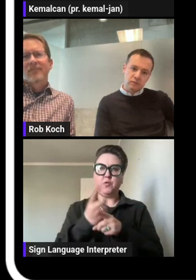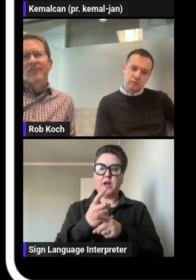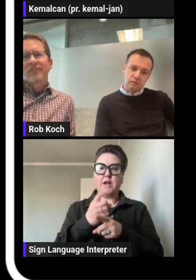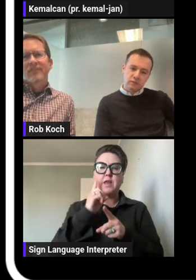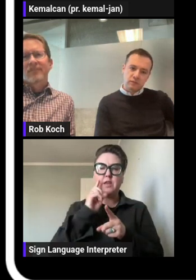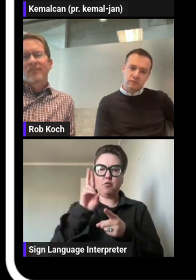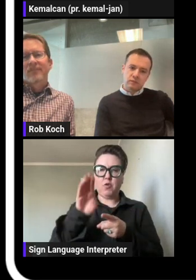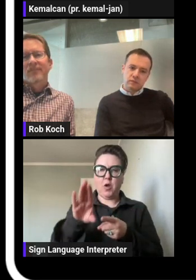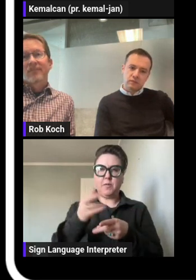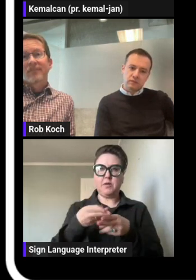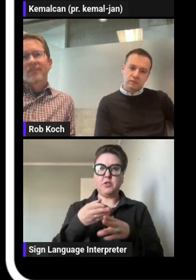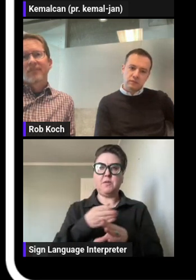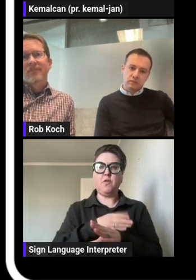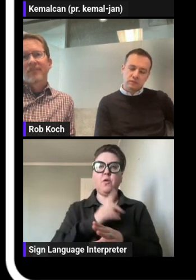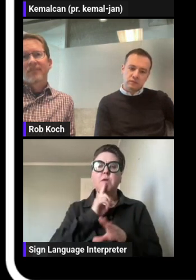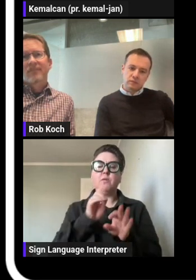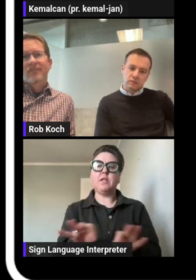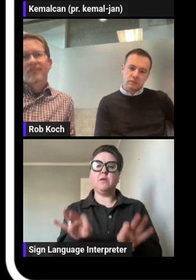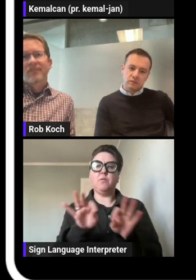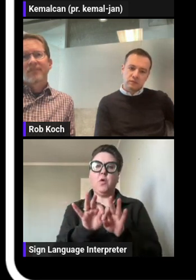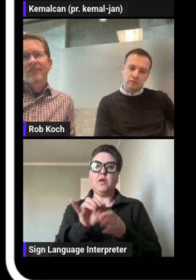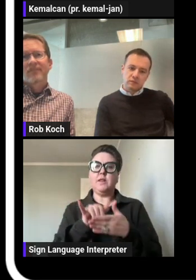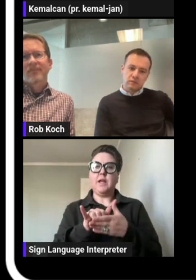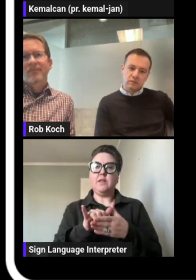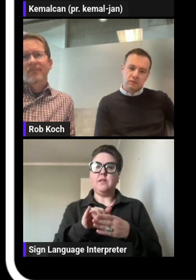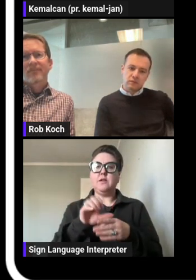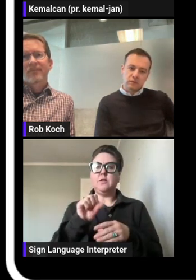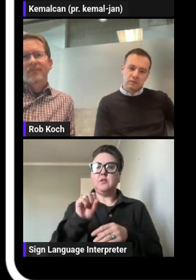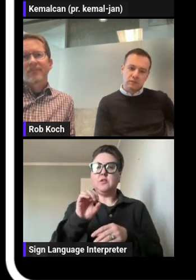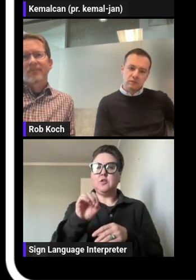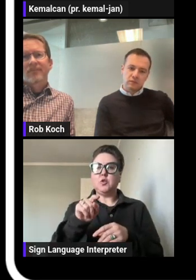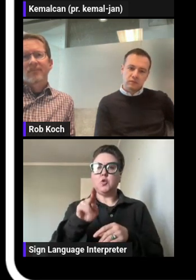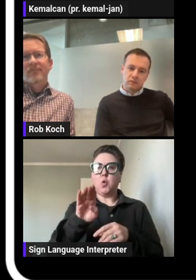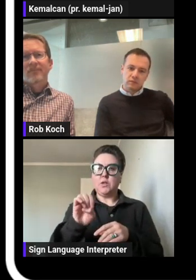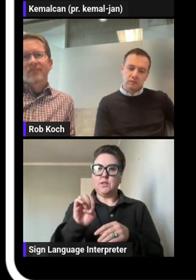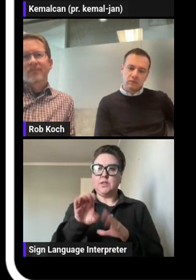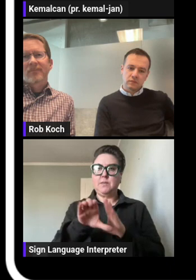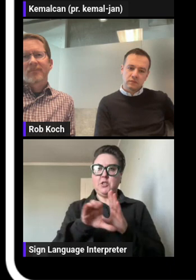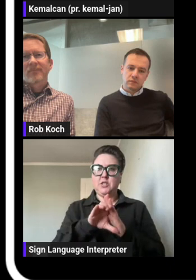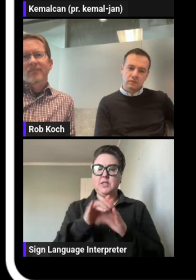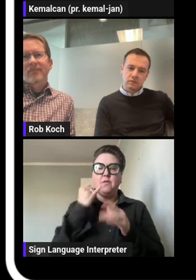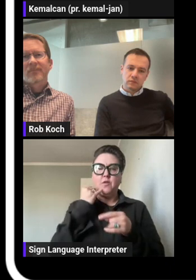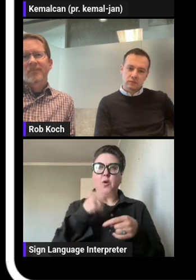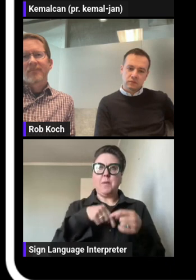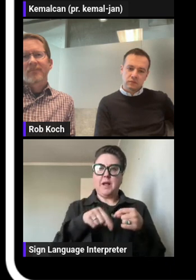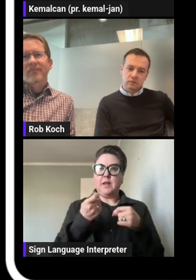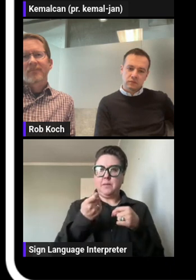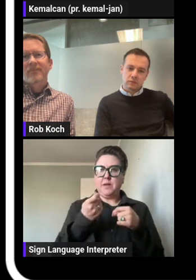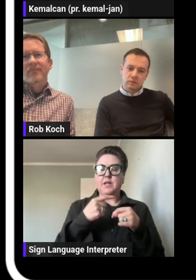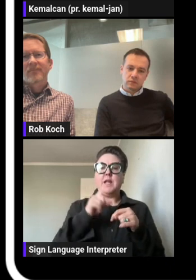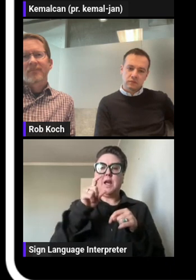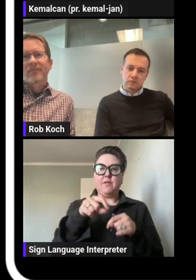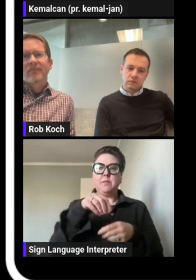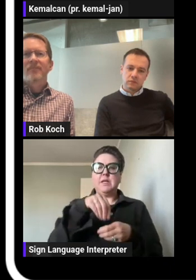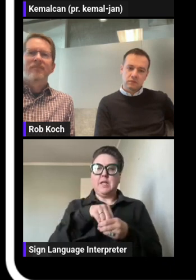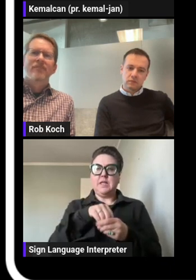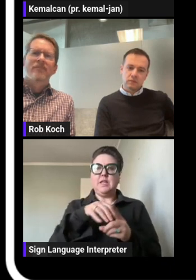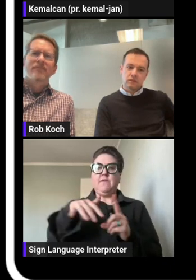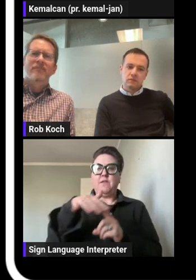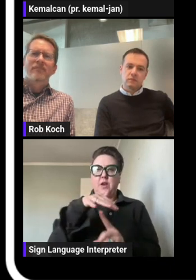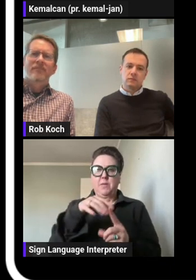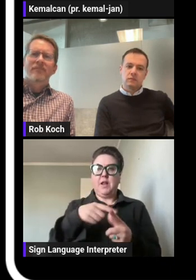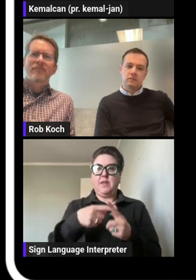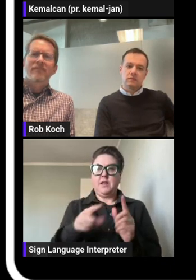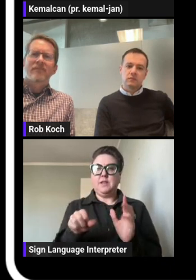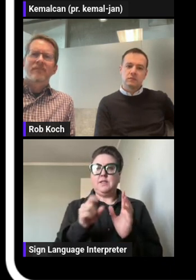but what's really important is that the source images, if you take a step back, have to be in the environment, and they have to be